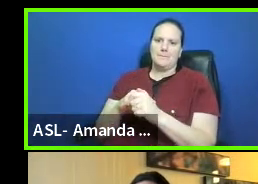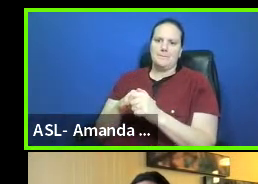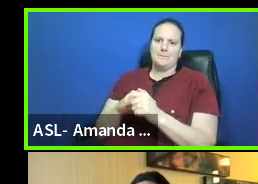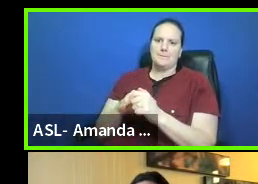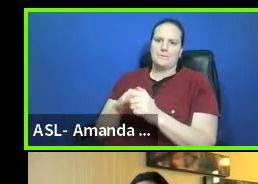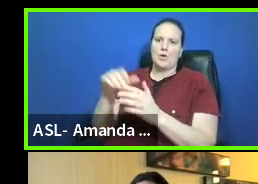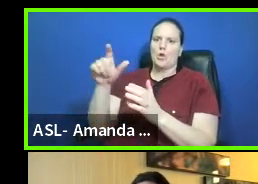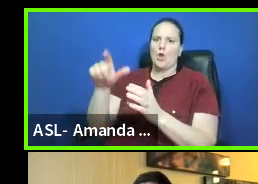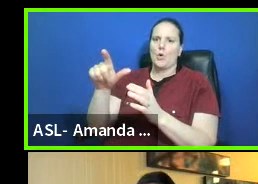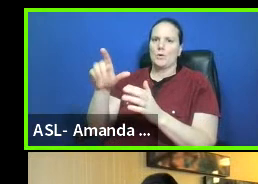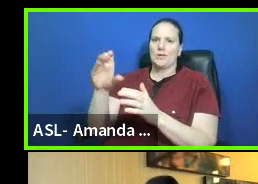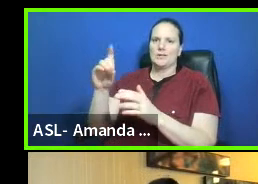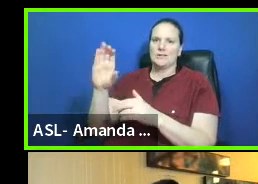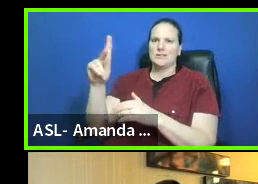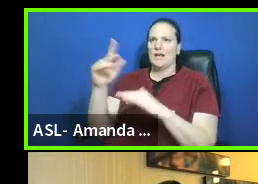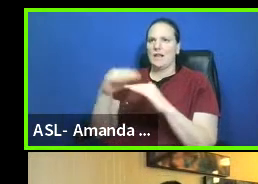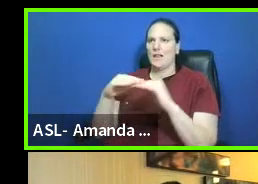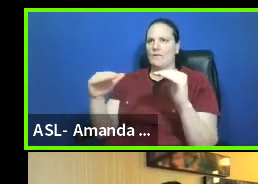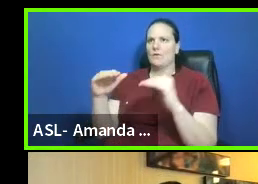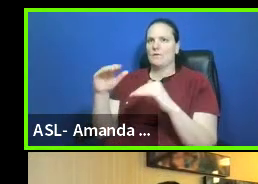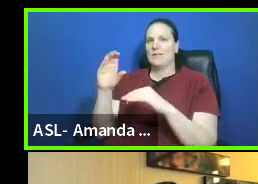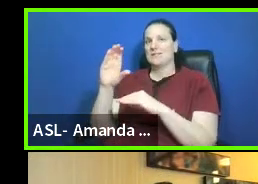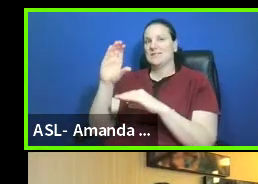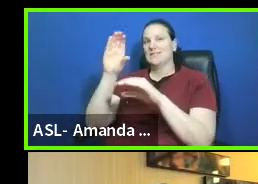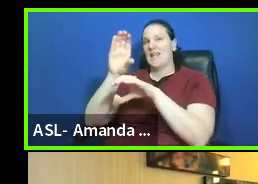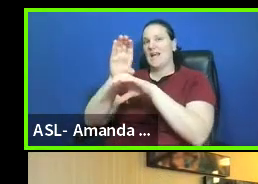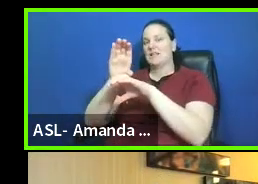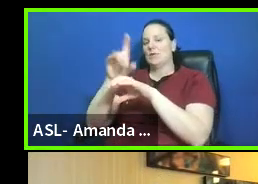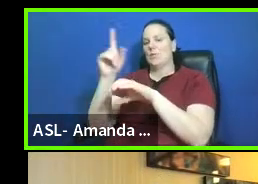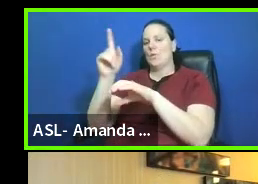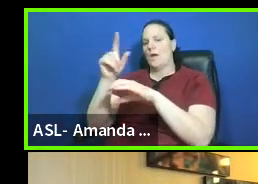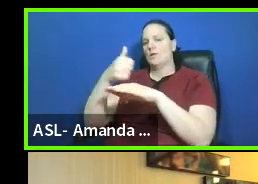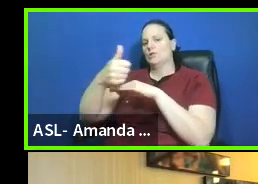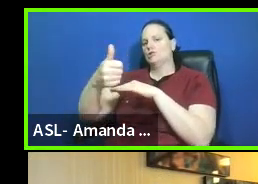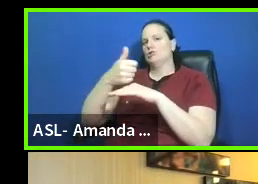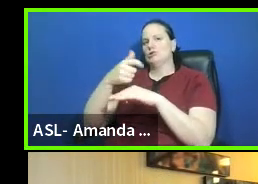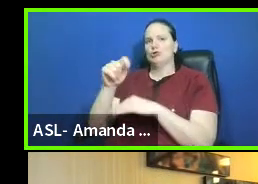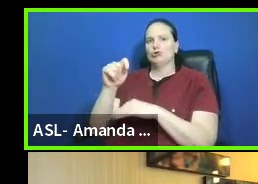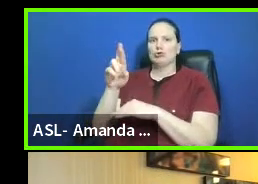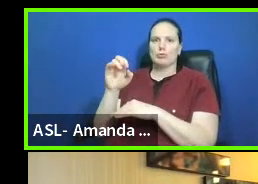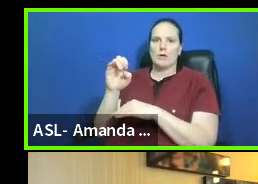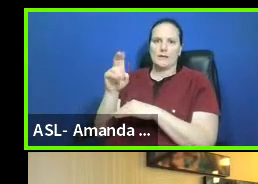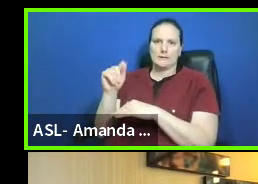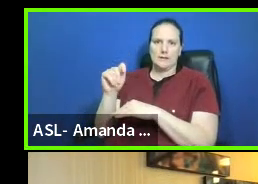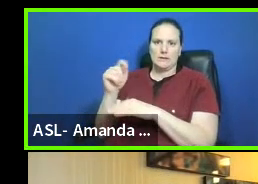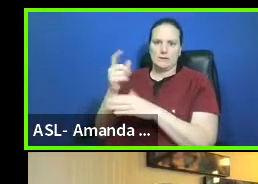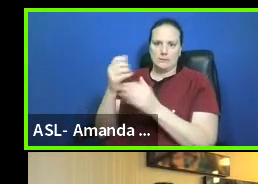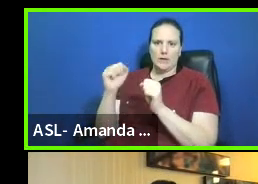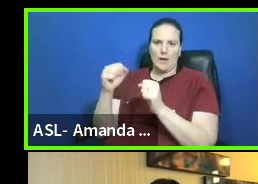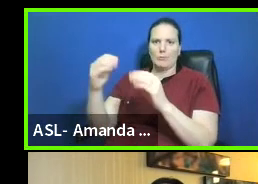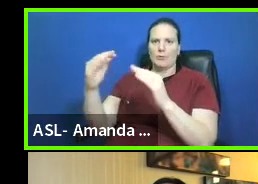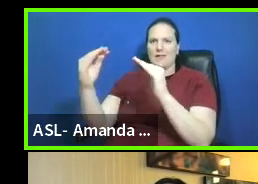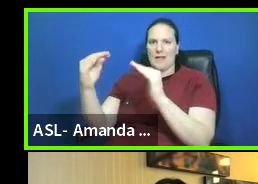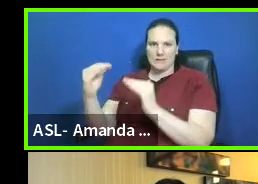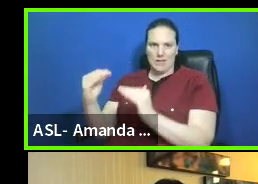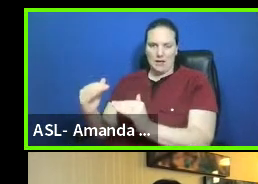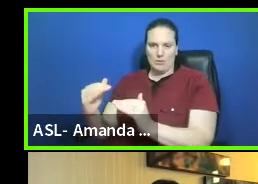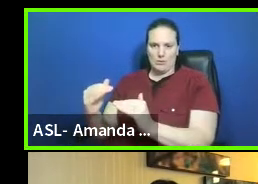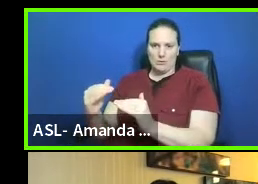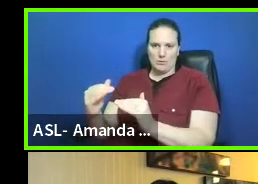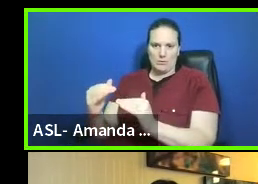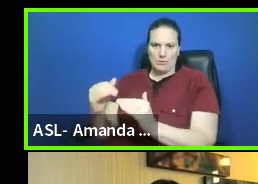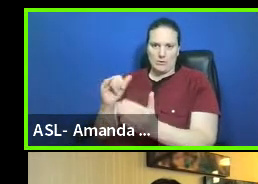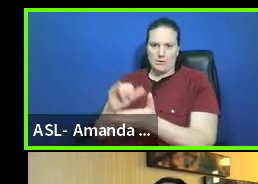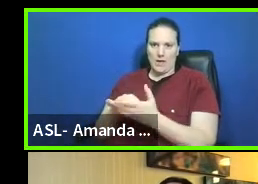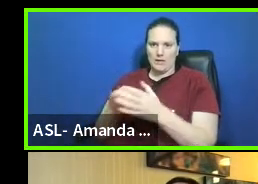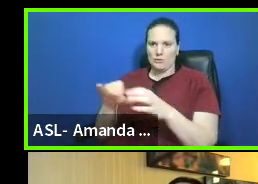lower deck level of the stacked version, so where the transit might be. So we're able to bring that down. That does